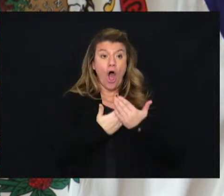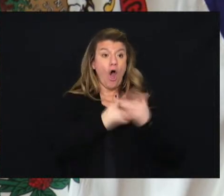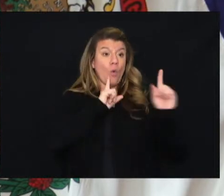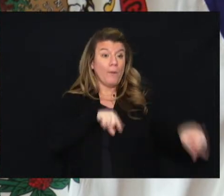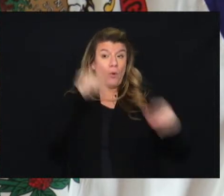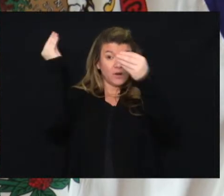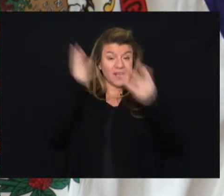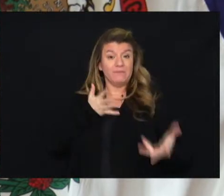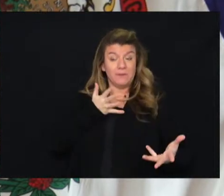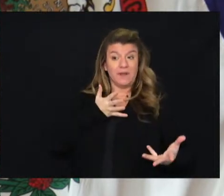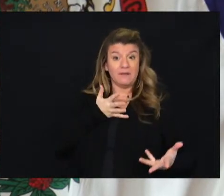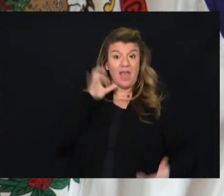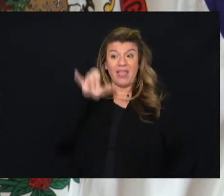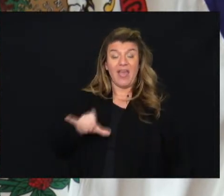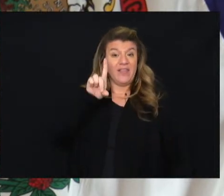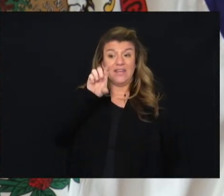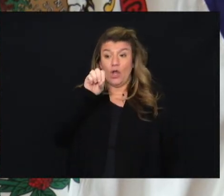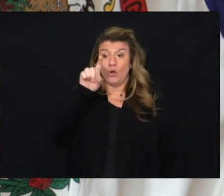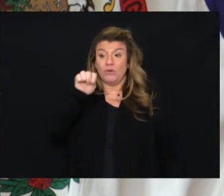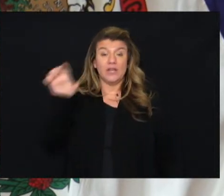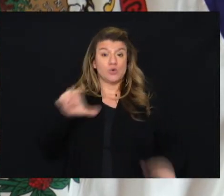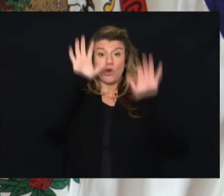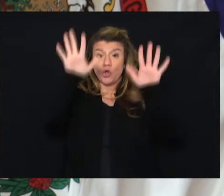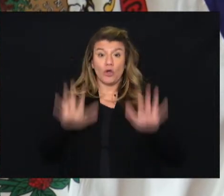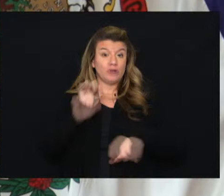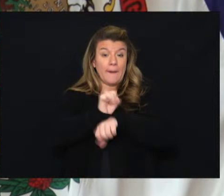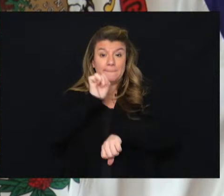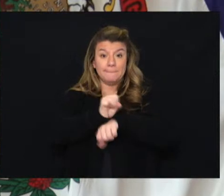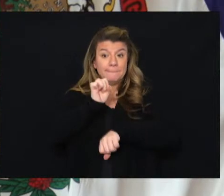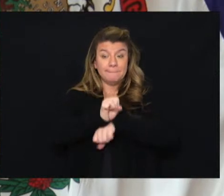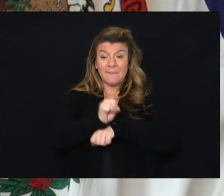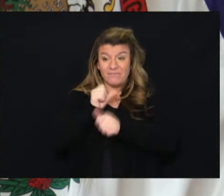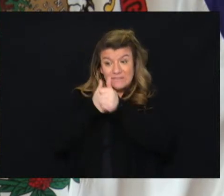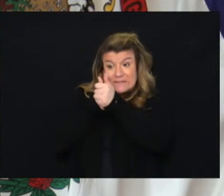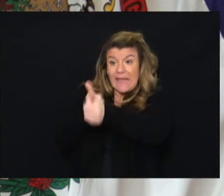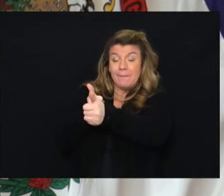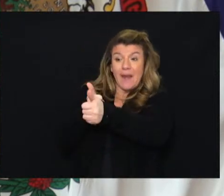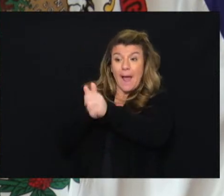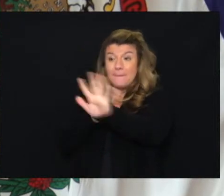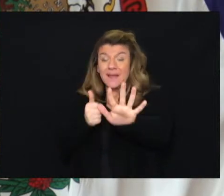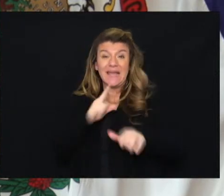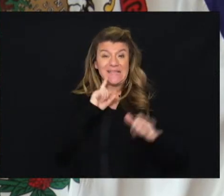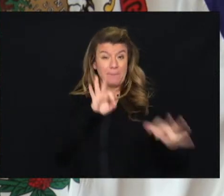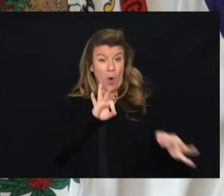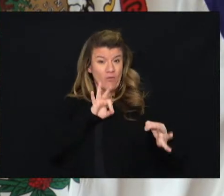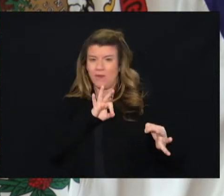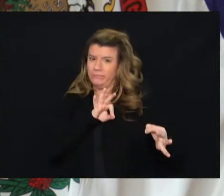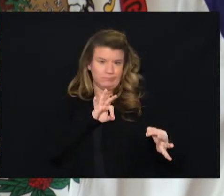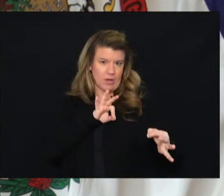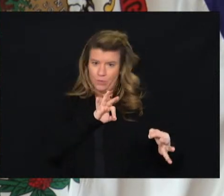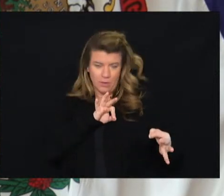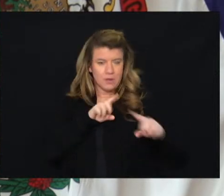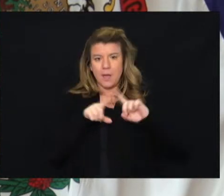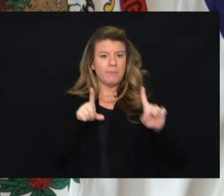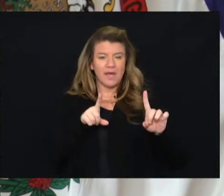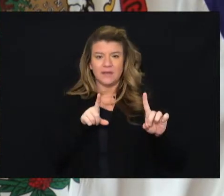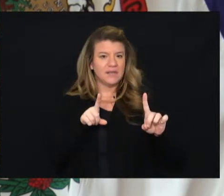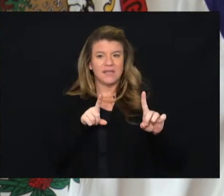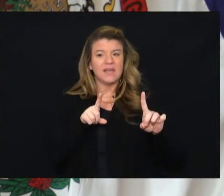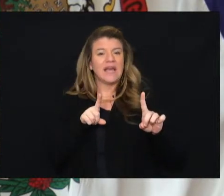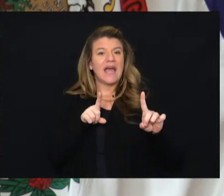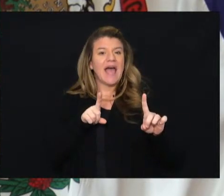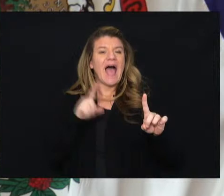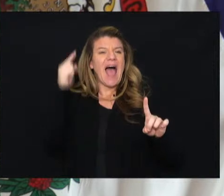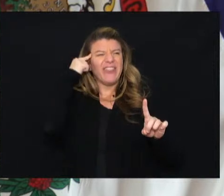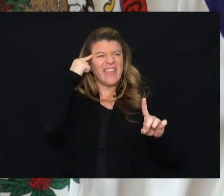so far is the DOT is doing a good job of keeping up. You know, it may not be perfect, but